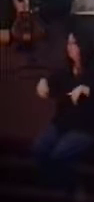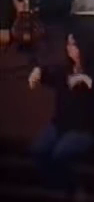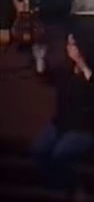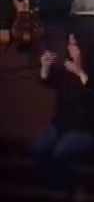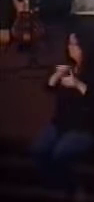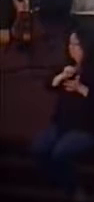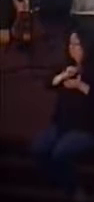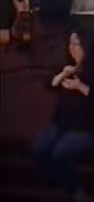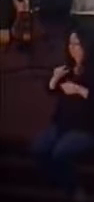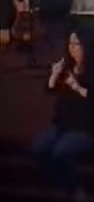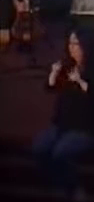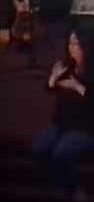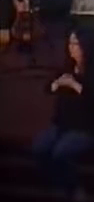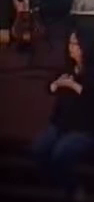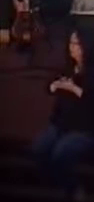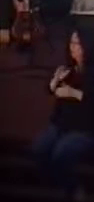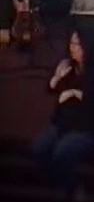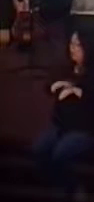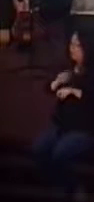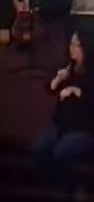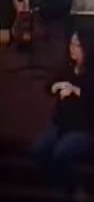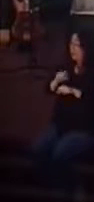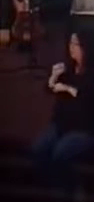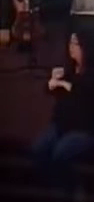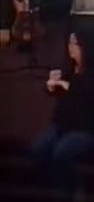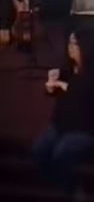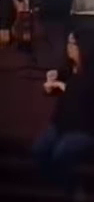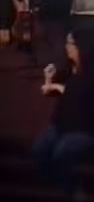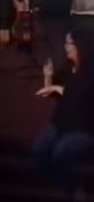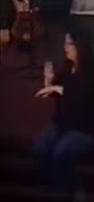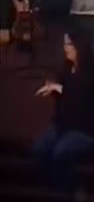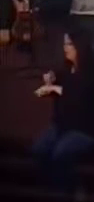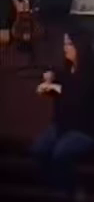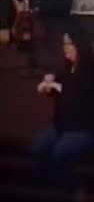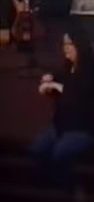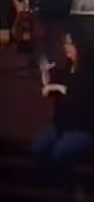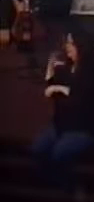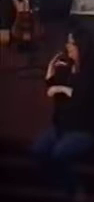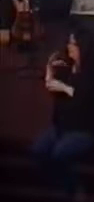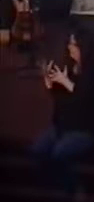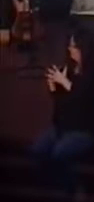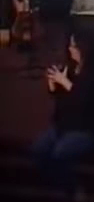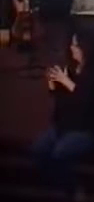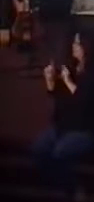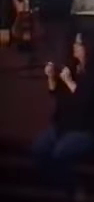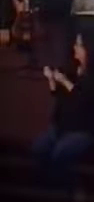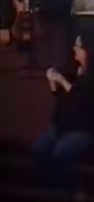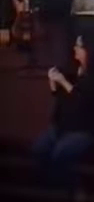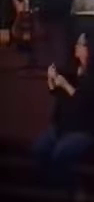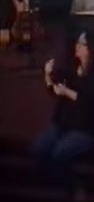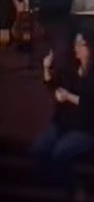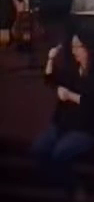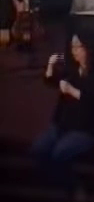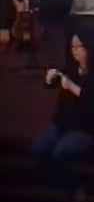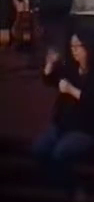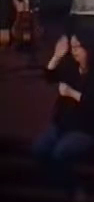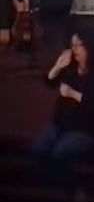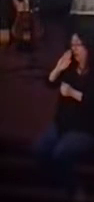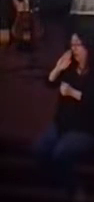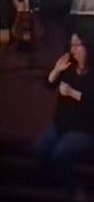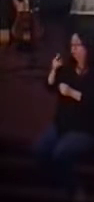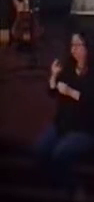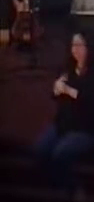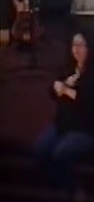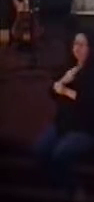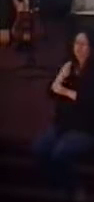I went to school on time. I went to work on time. I was the captain of the football team. And I remember that God had been